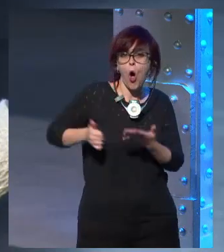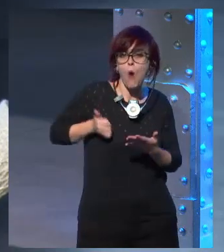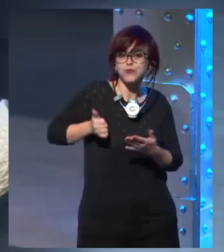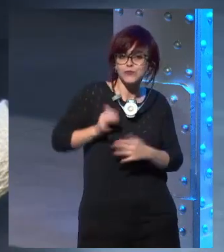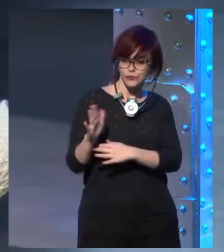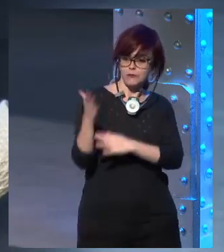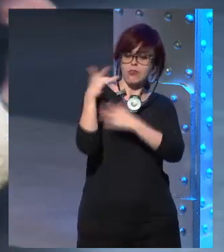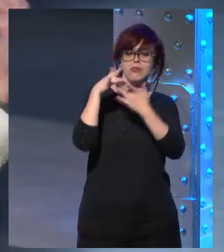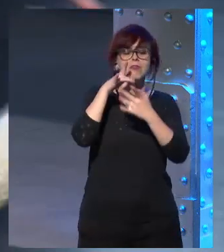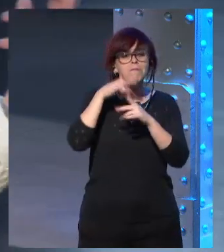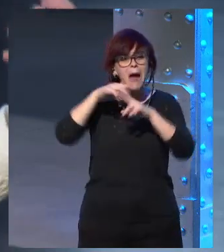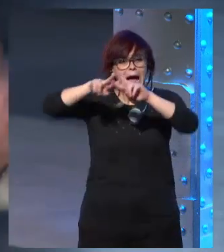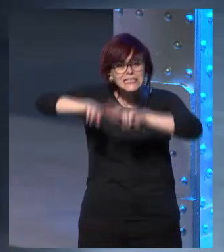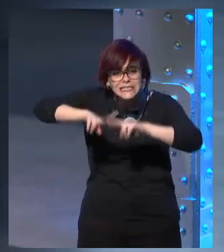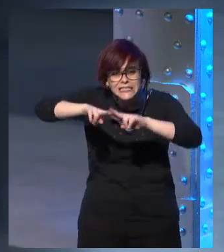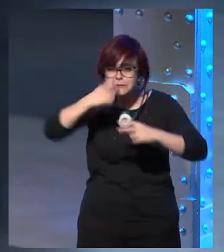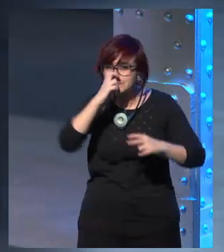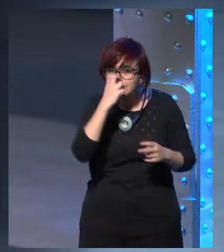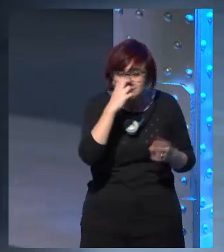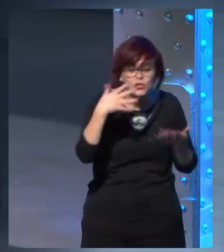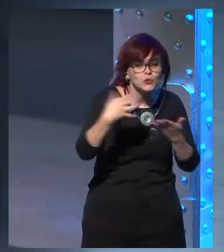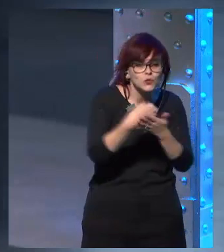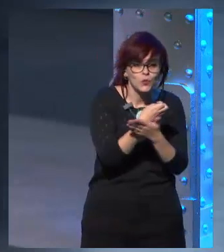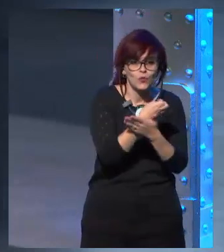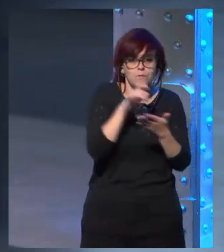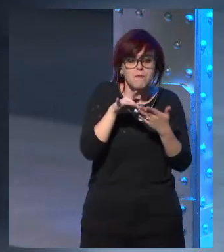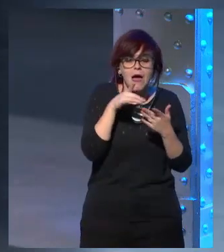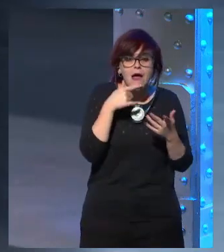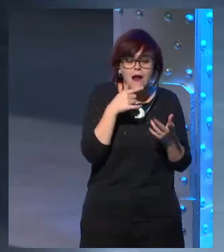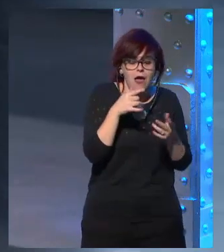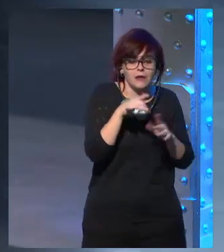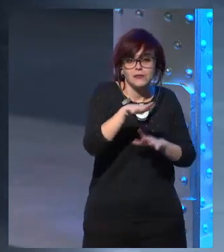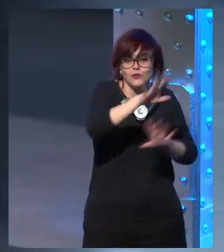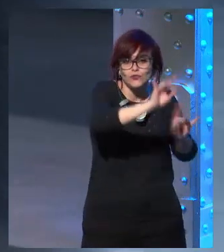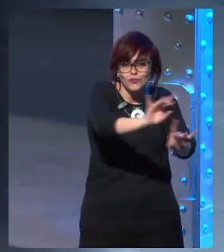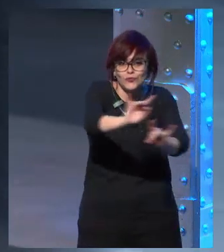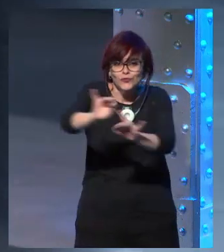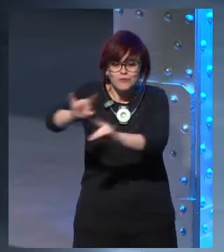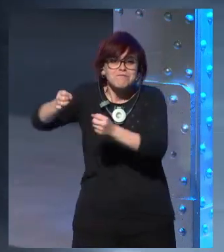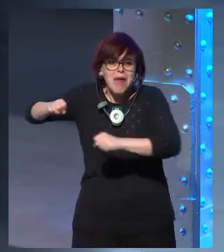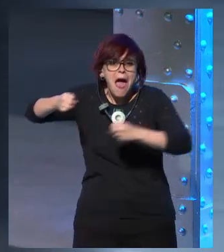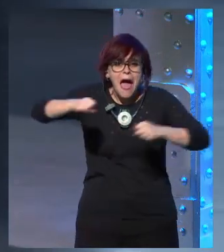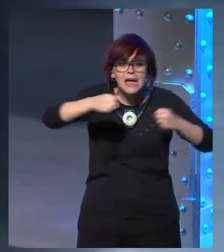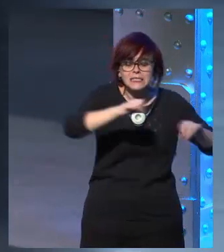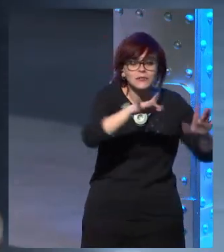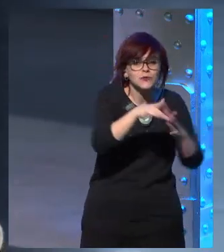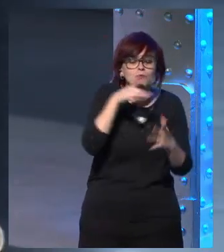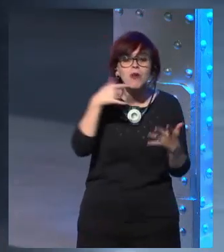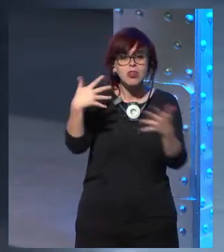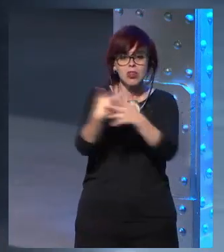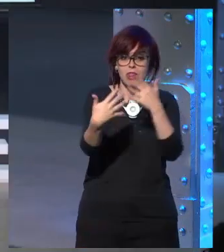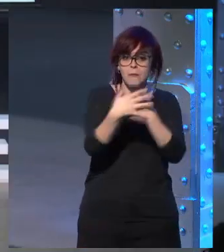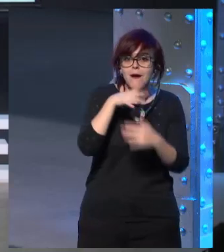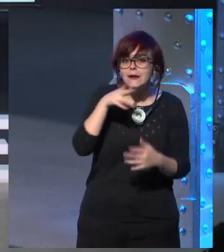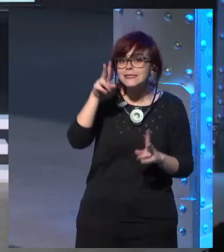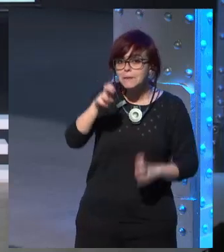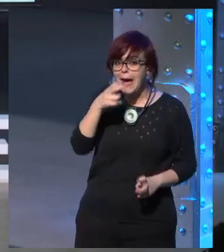tinker and to play. Because that's a fundamental part of figuring out both what we're interested in and learning. Los